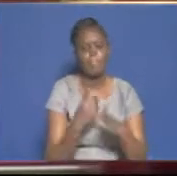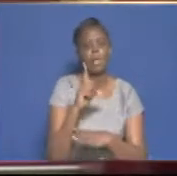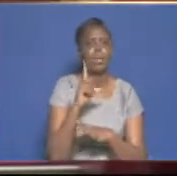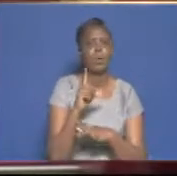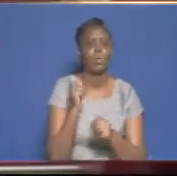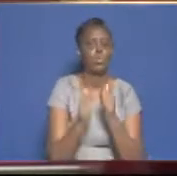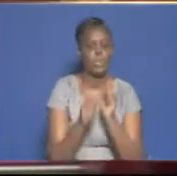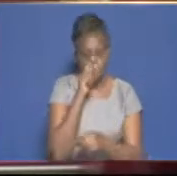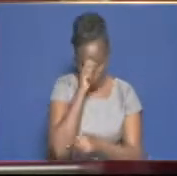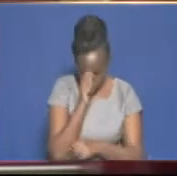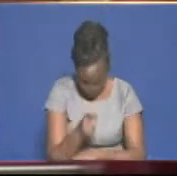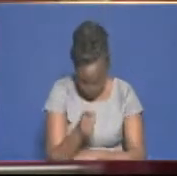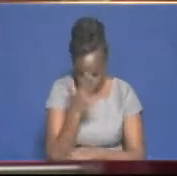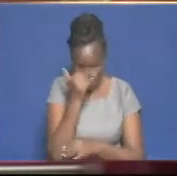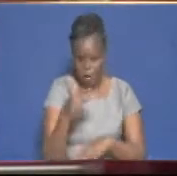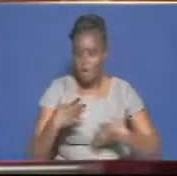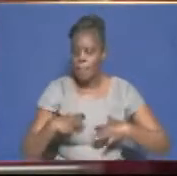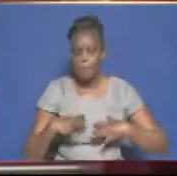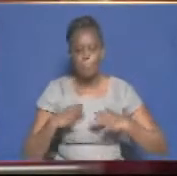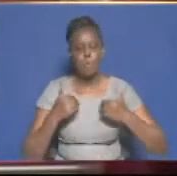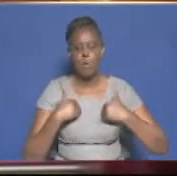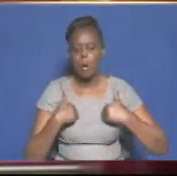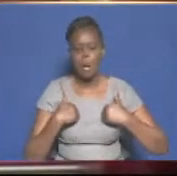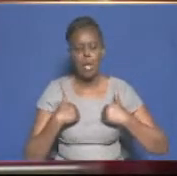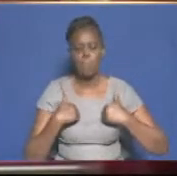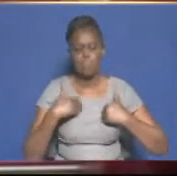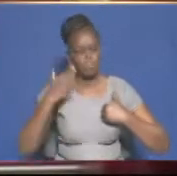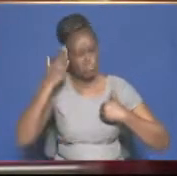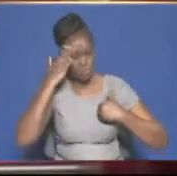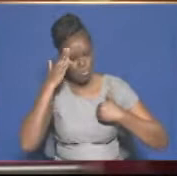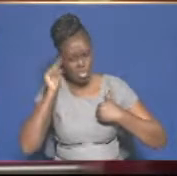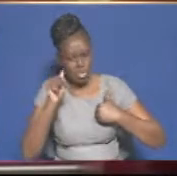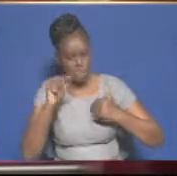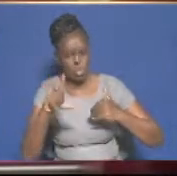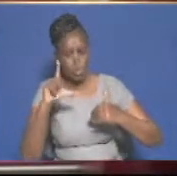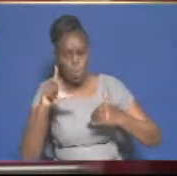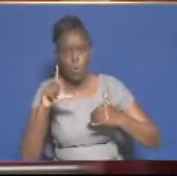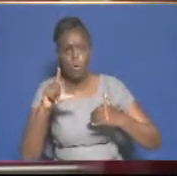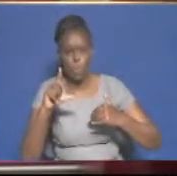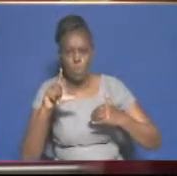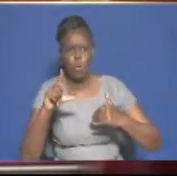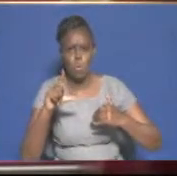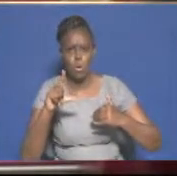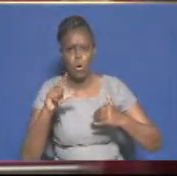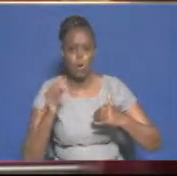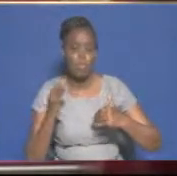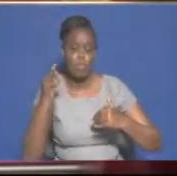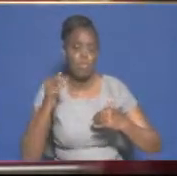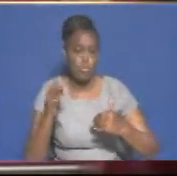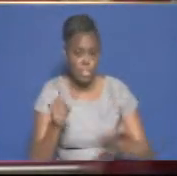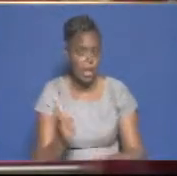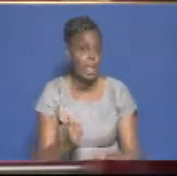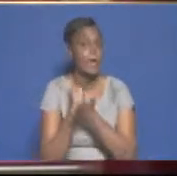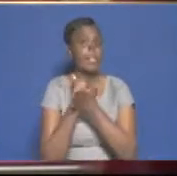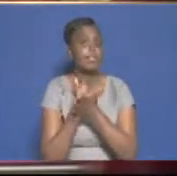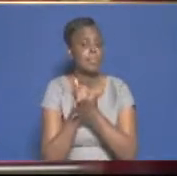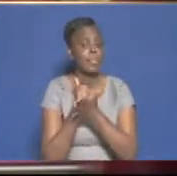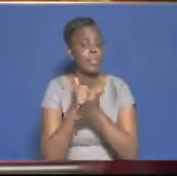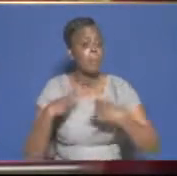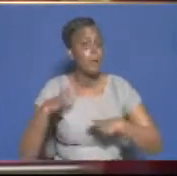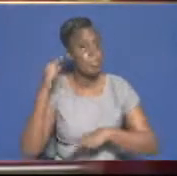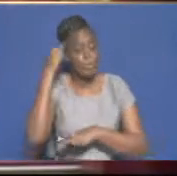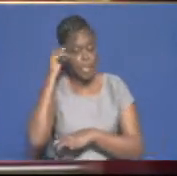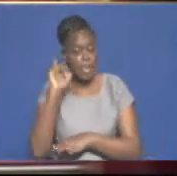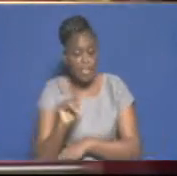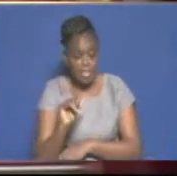obeyed because people will not have the predictability that this law will hold into the future. They will actually think